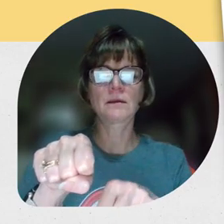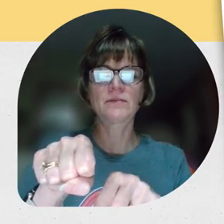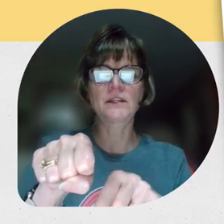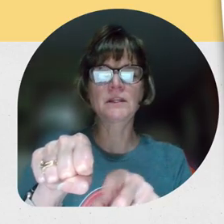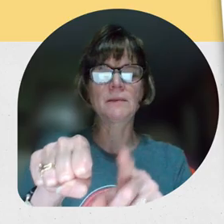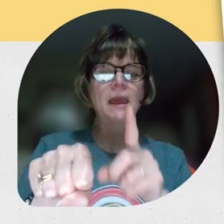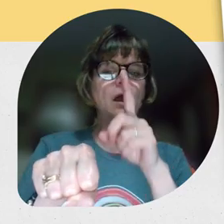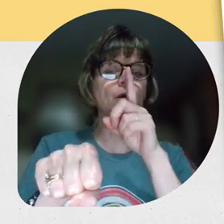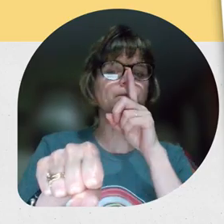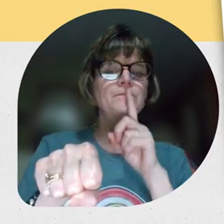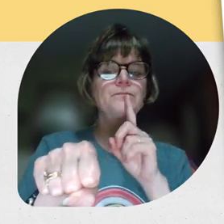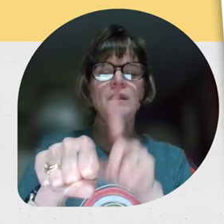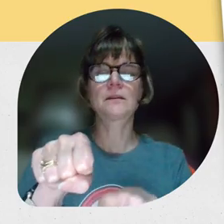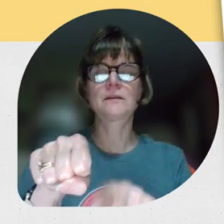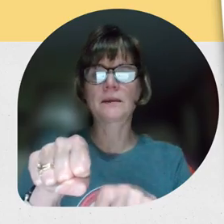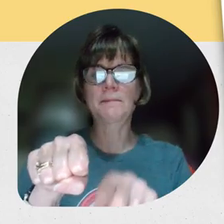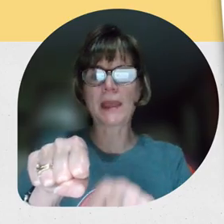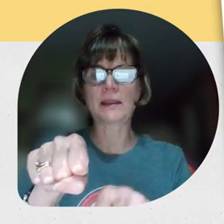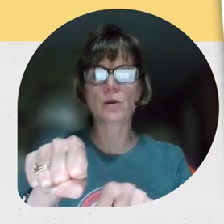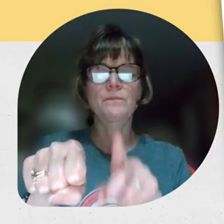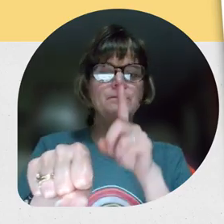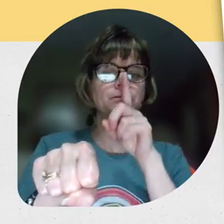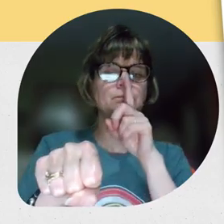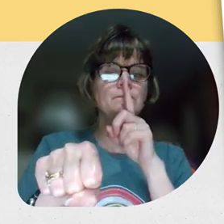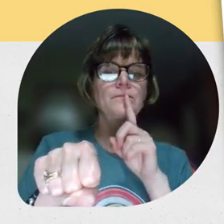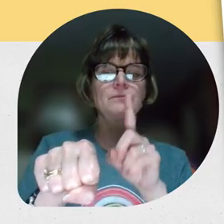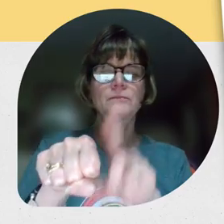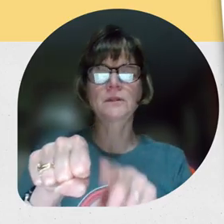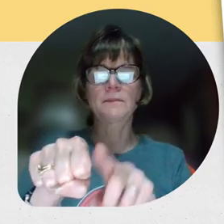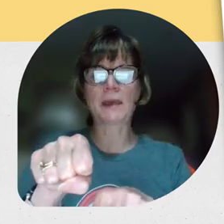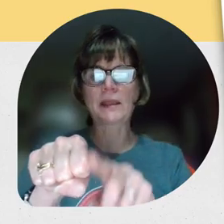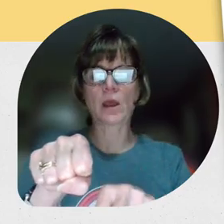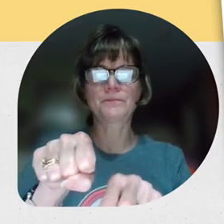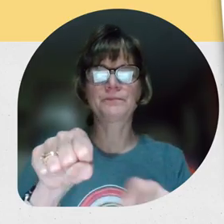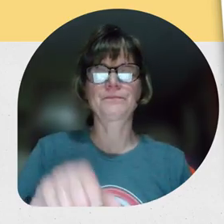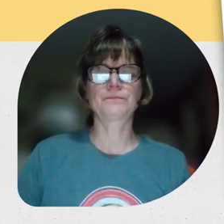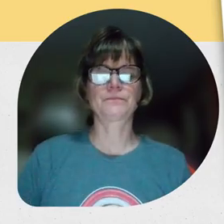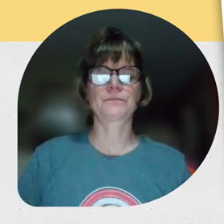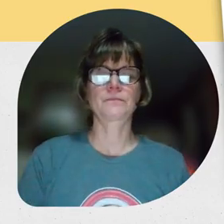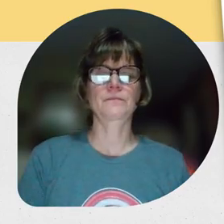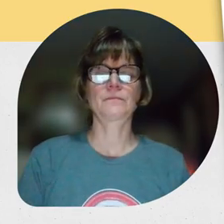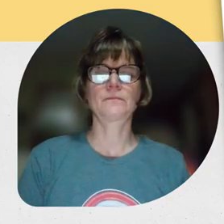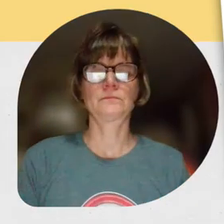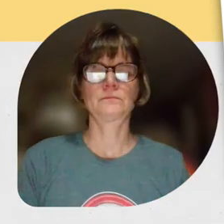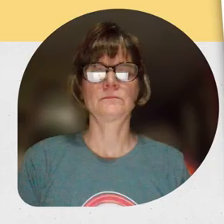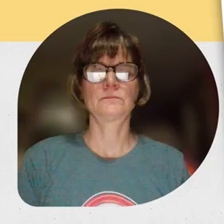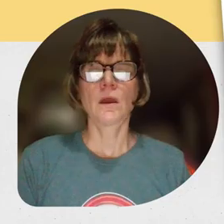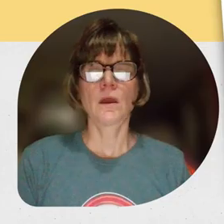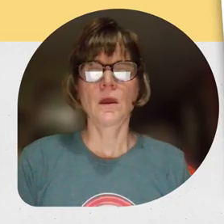chopping the tomato, tomato, tomato.